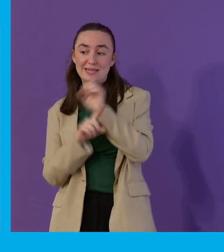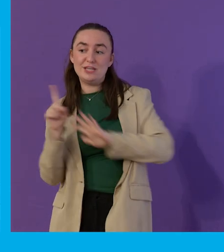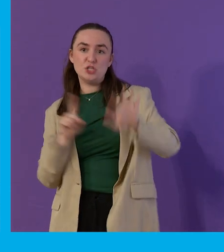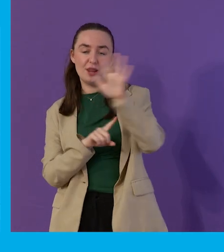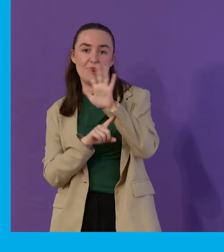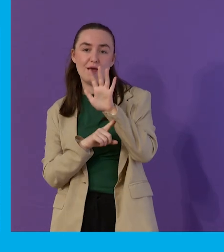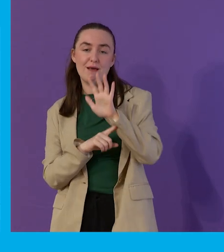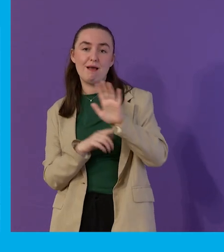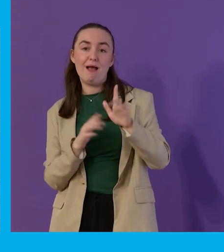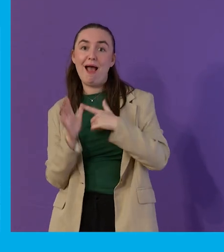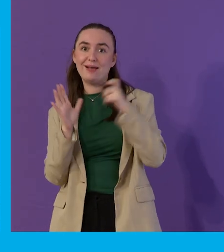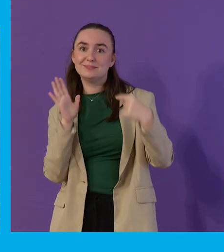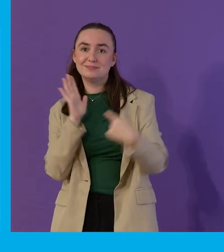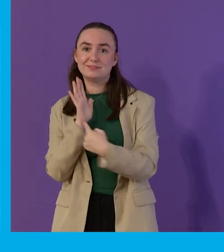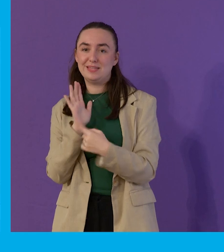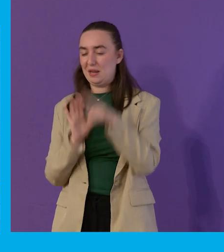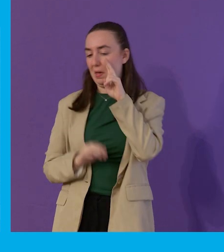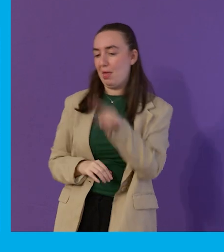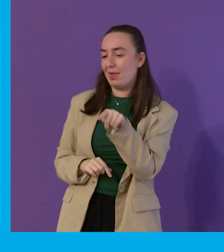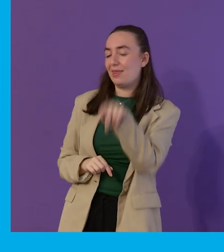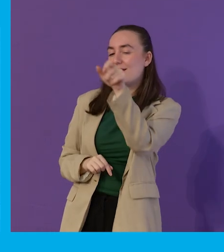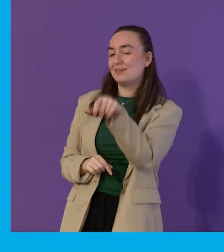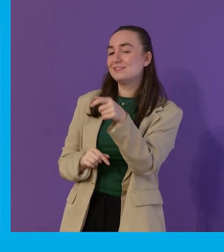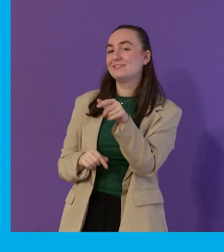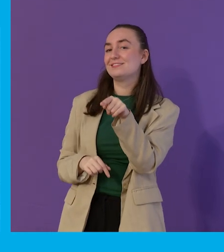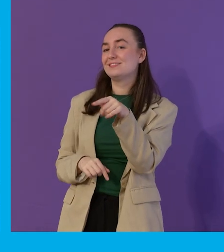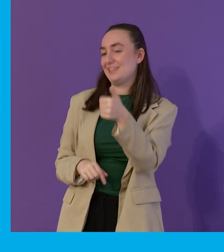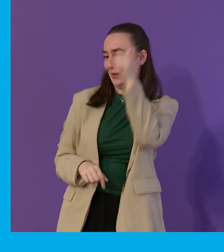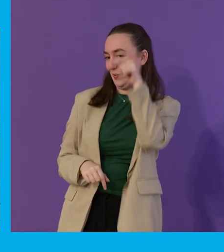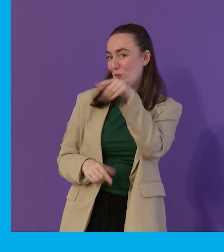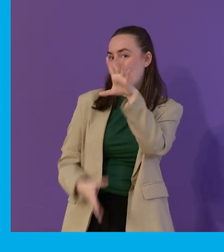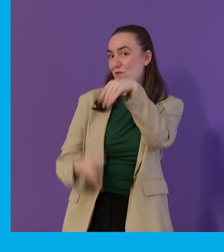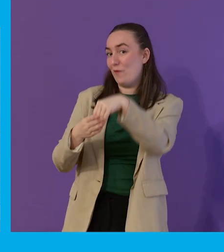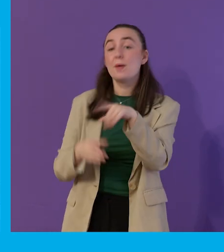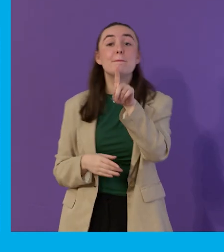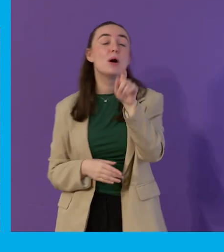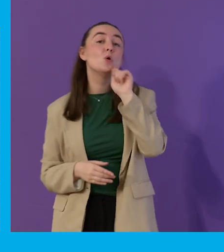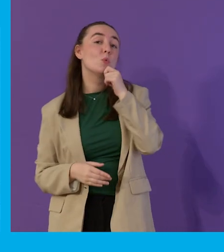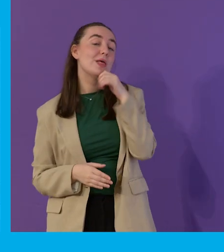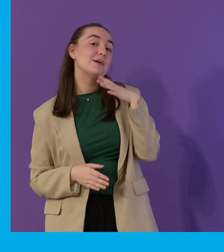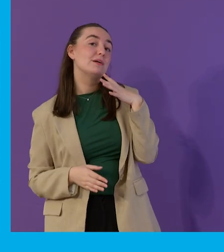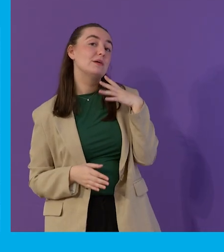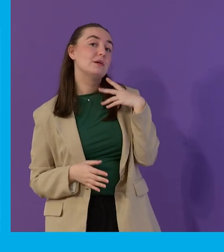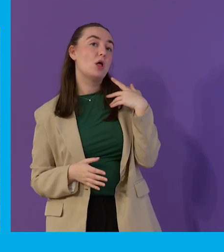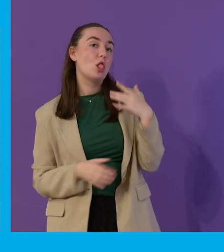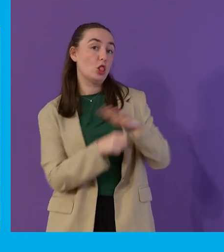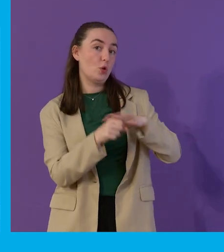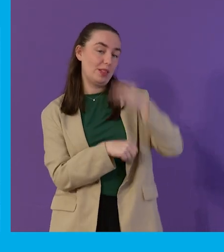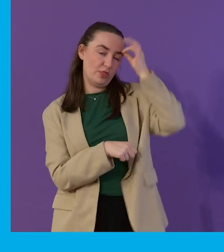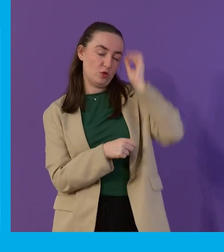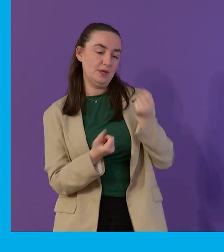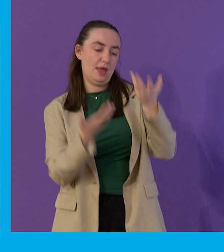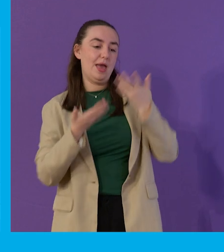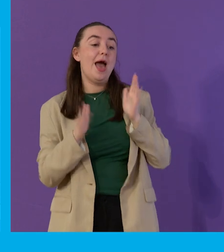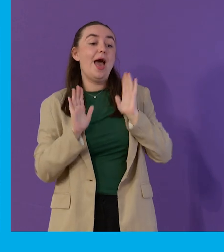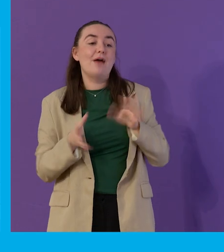smiling in the front of the row because she was involved in that, requiring it will eventually, it will come to local authorities to have to create a food